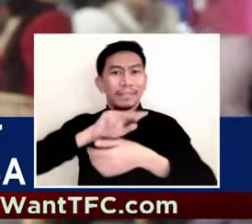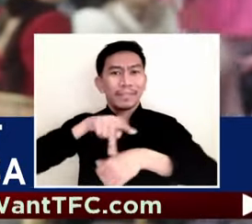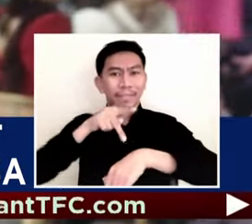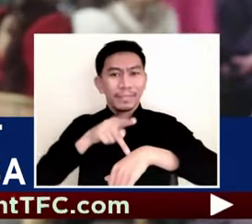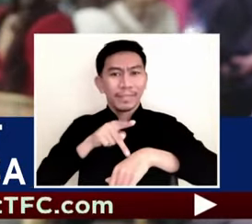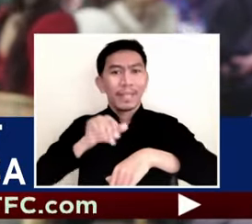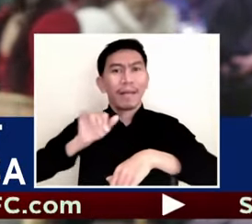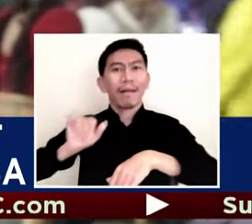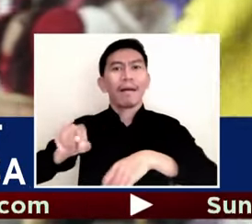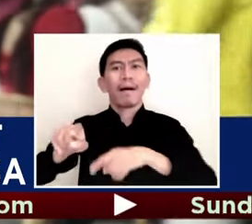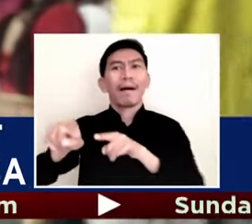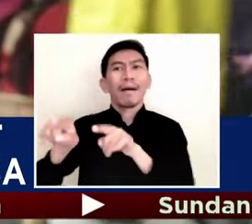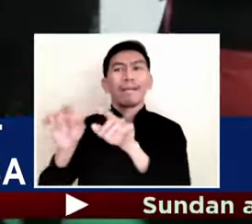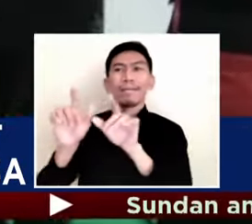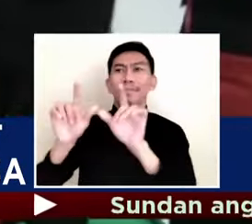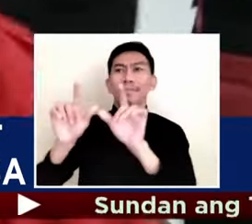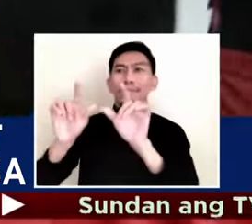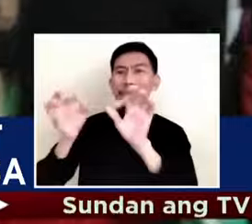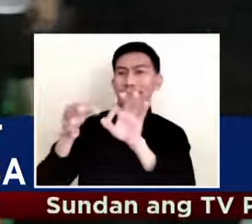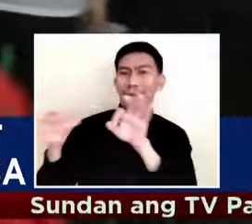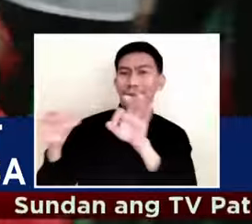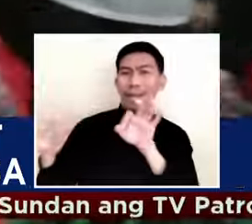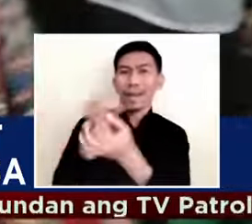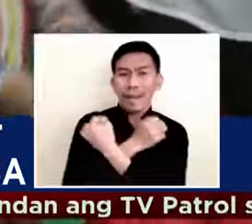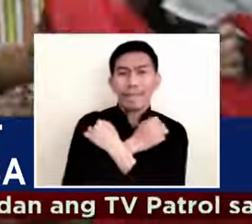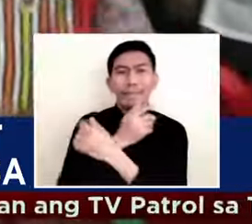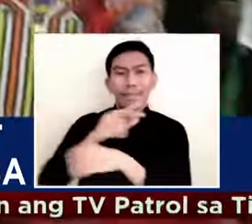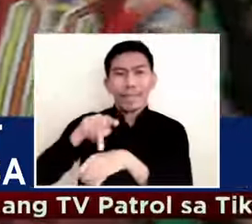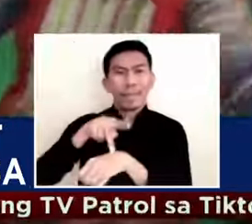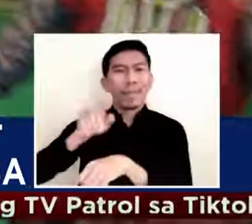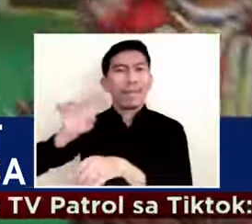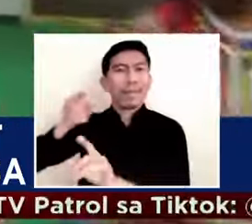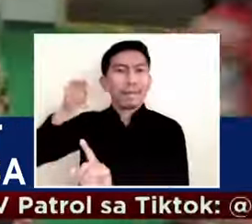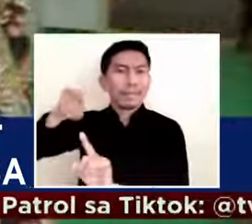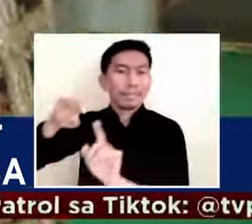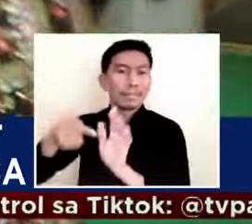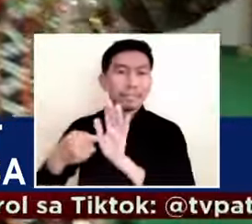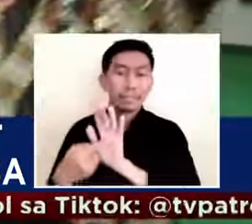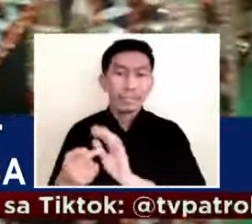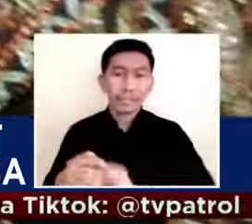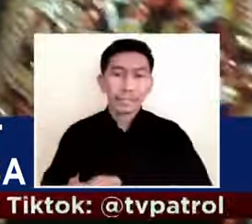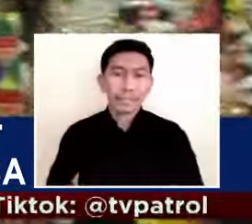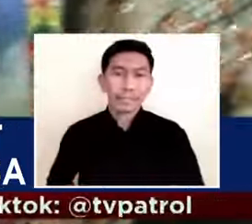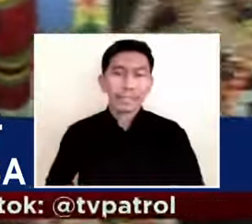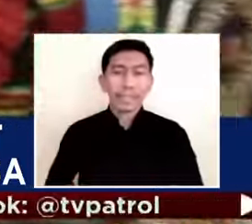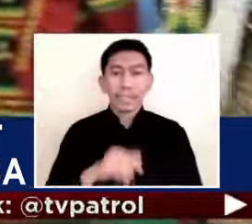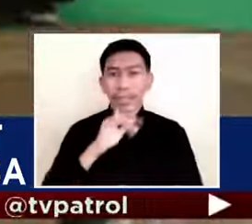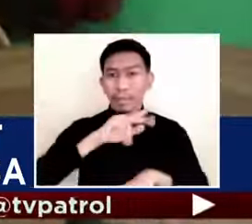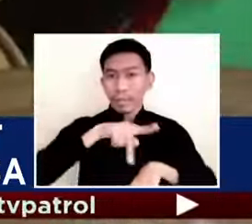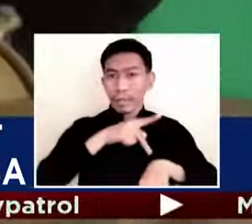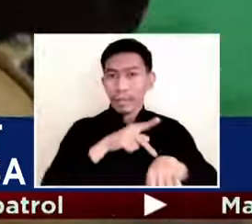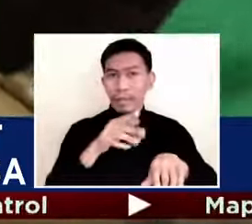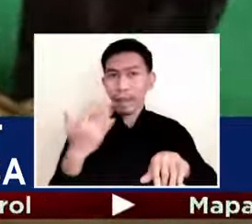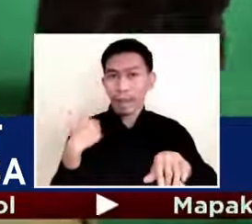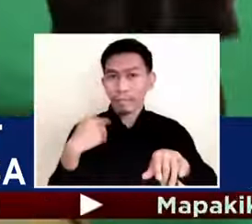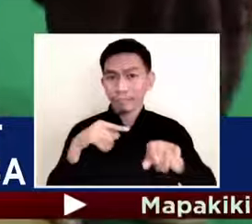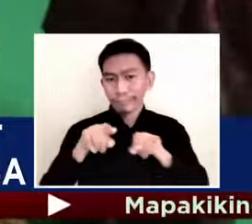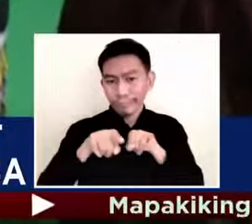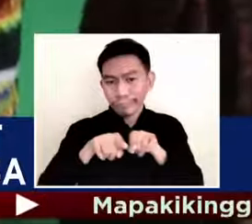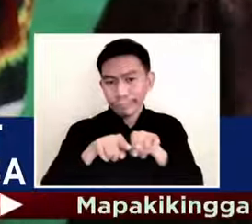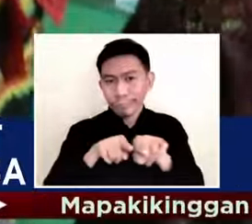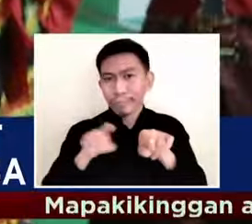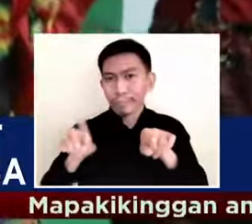Love the Philippines aims to show. At anya, kung may lamang ang Pilipinas sa turismo, ito ay